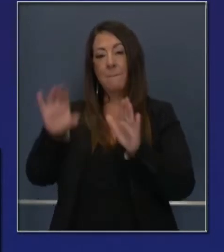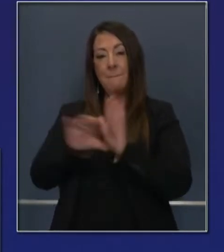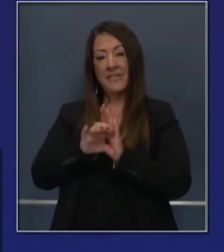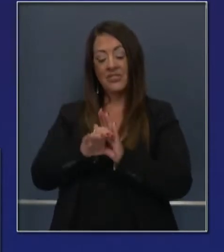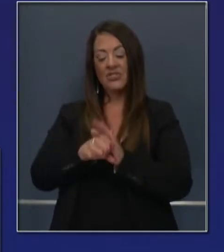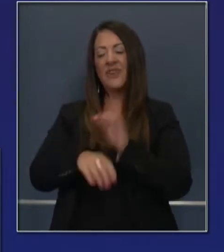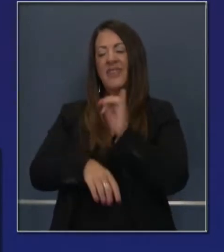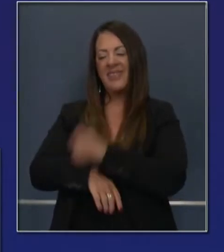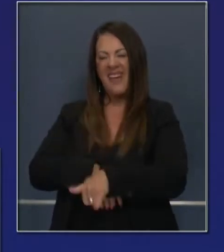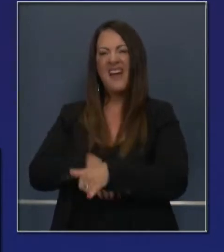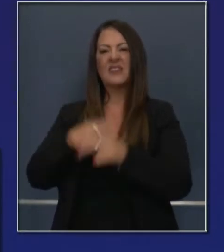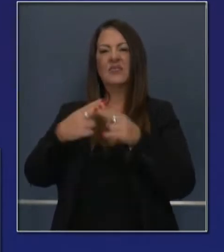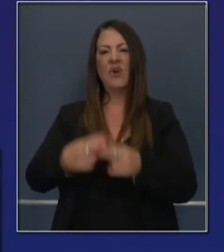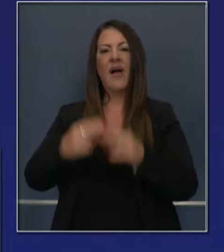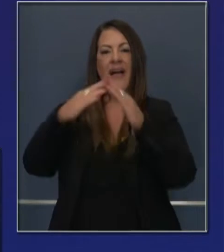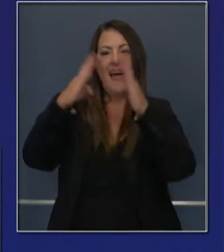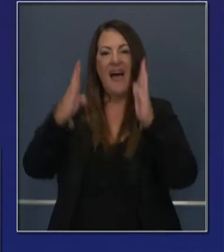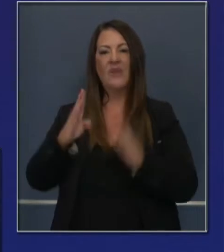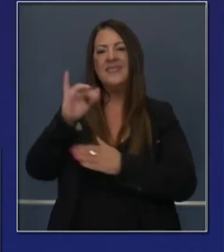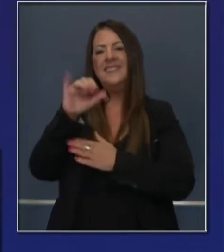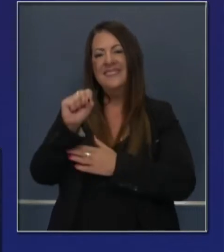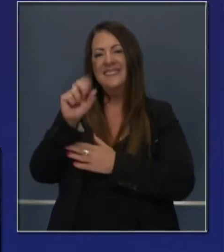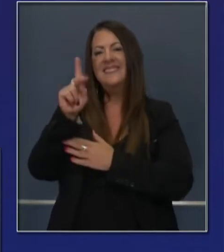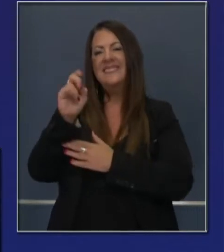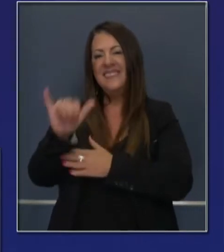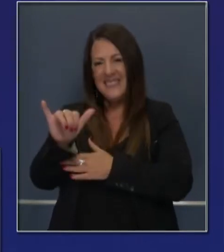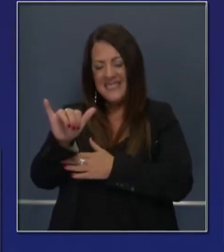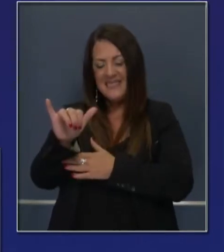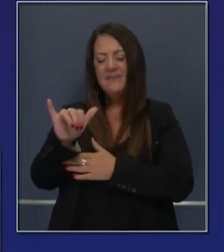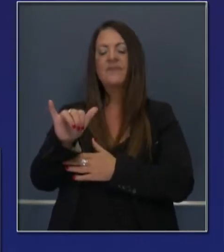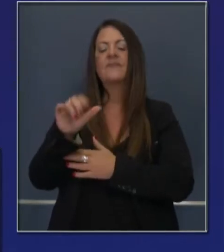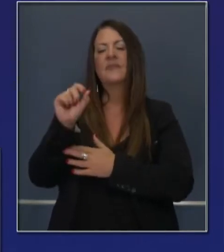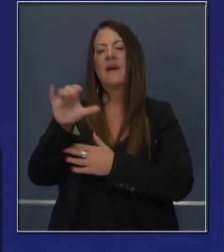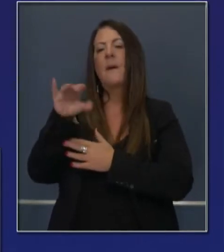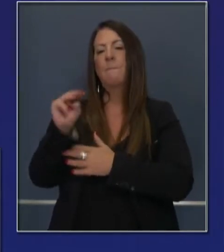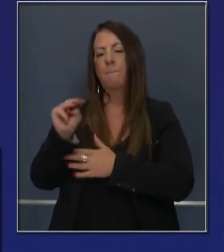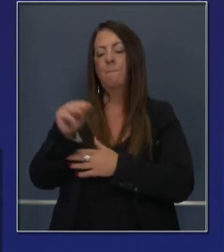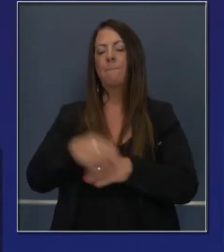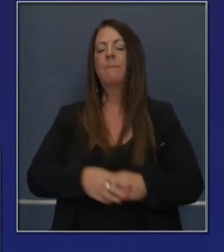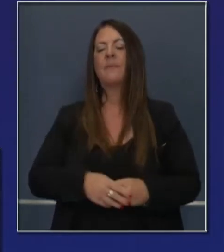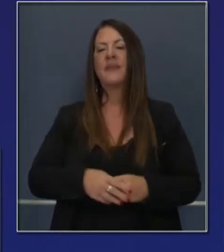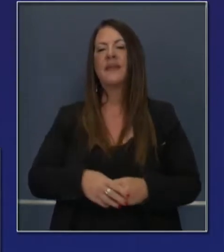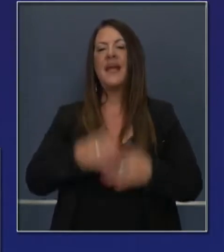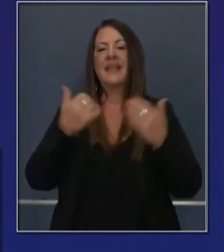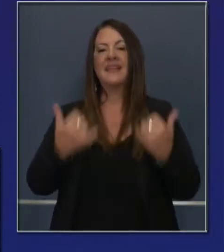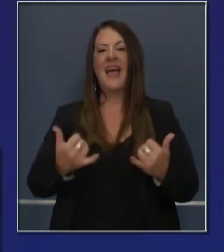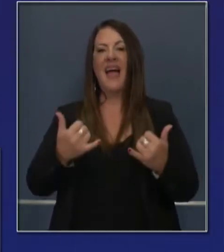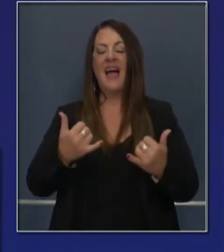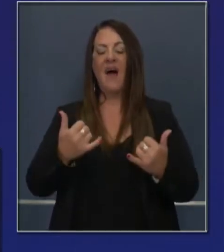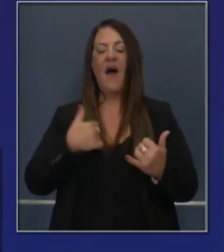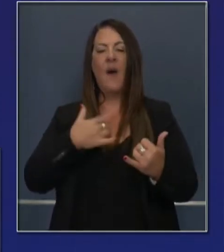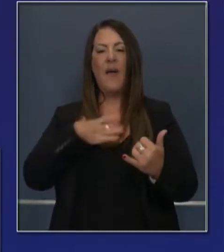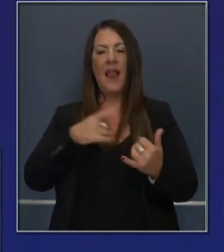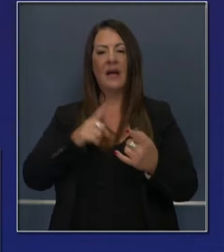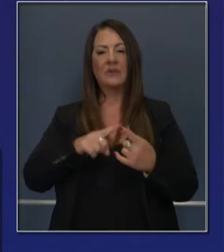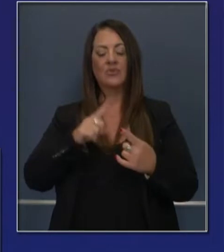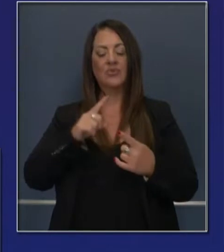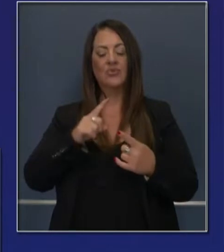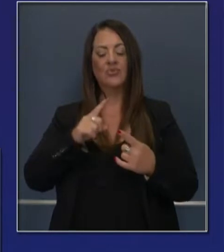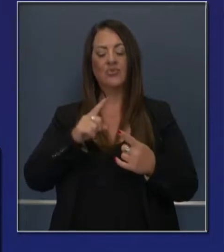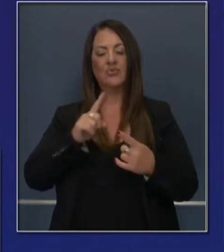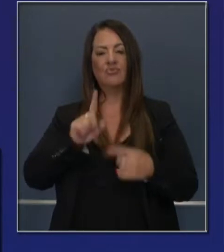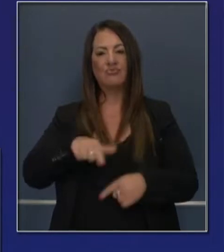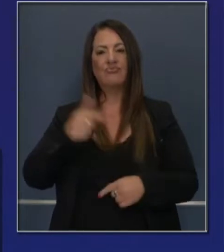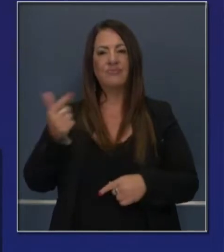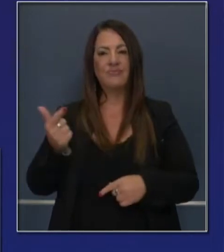Key, and it is now appropriate at this moment that I now turn over this presentation to